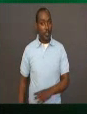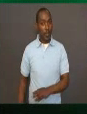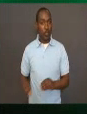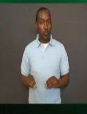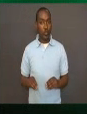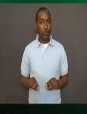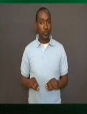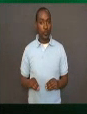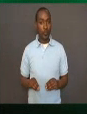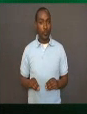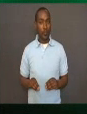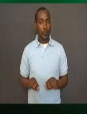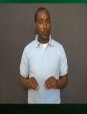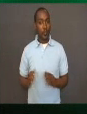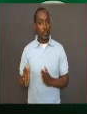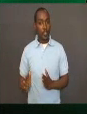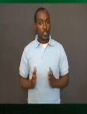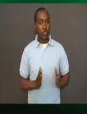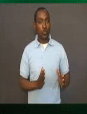Students, let's get ready.